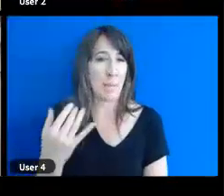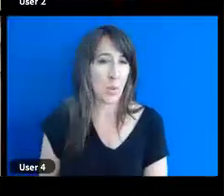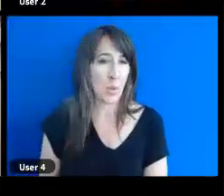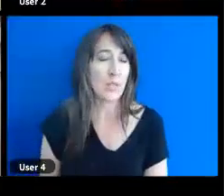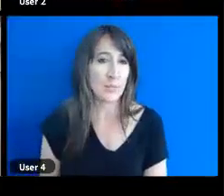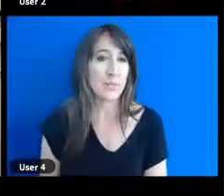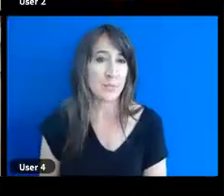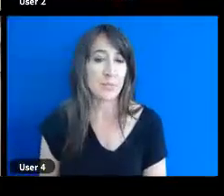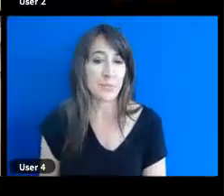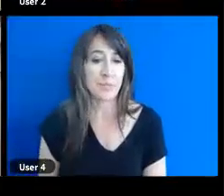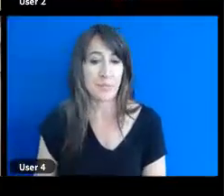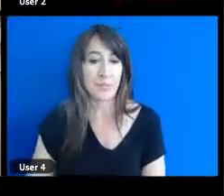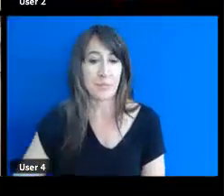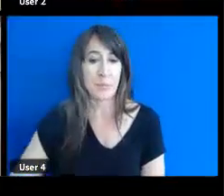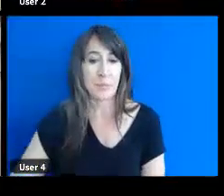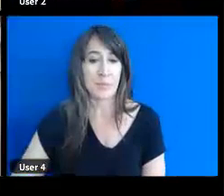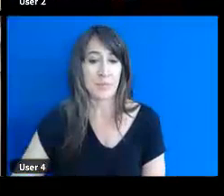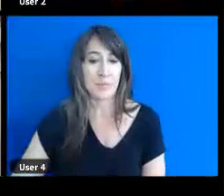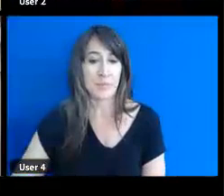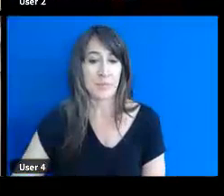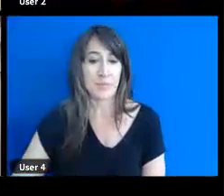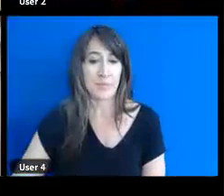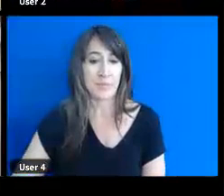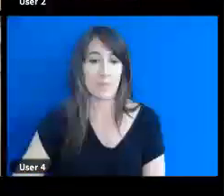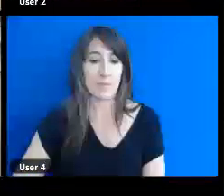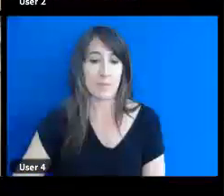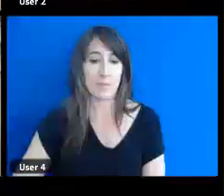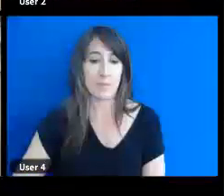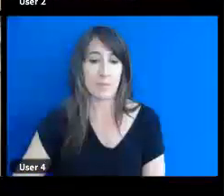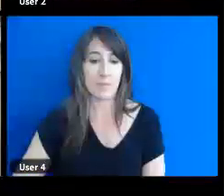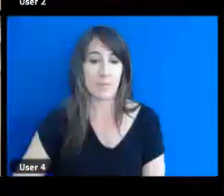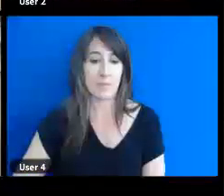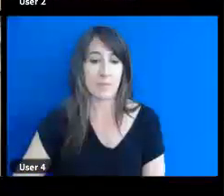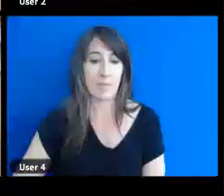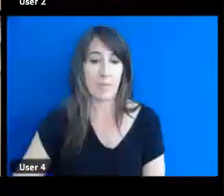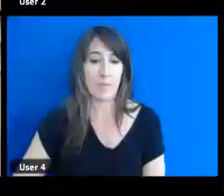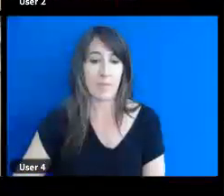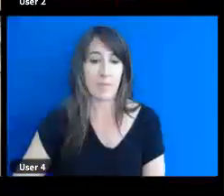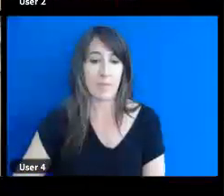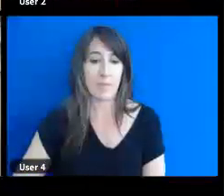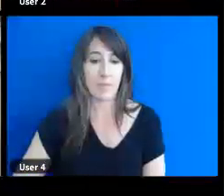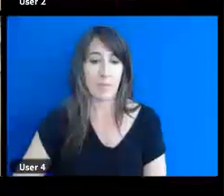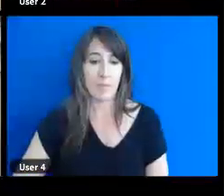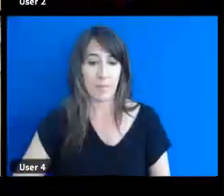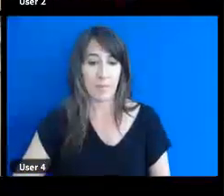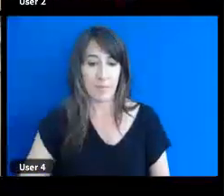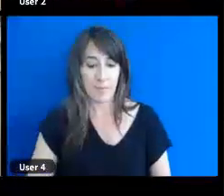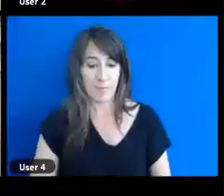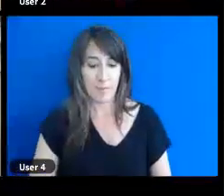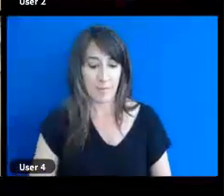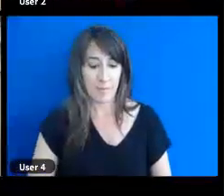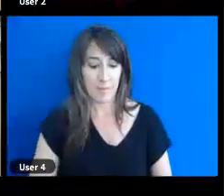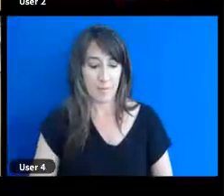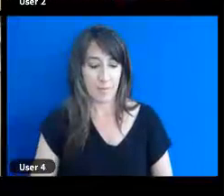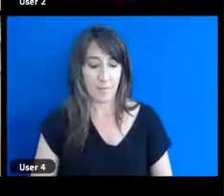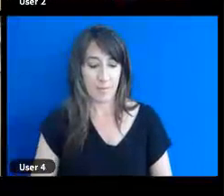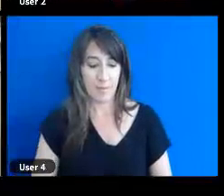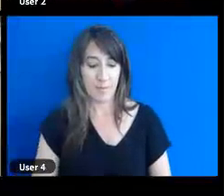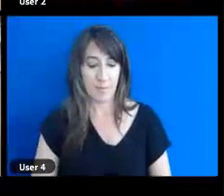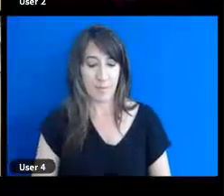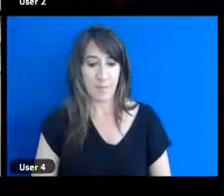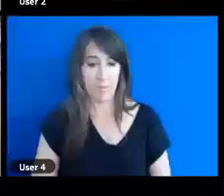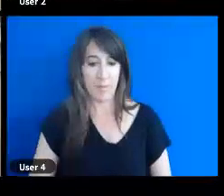organizations. Jamie, I don't know if there's anything you want to add. So I'm sure there's a million things you could add from the recruitment perspective on